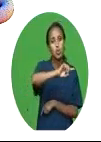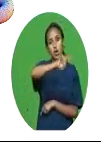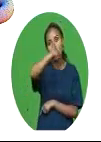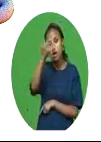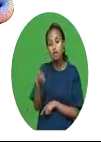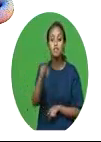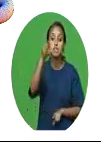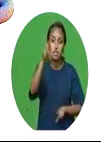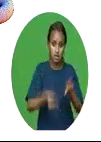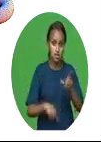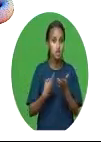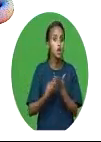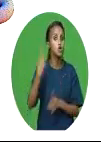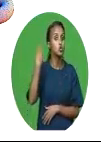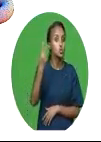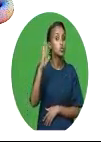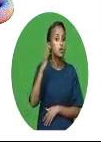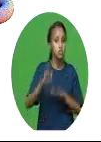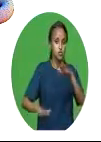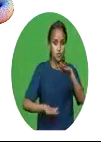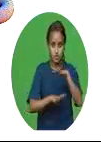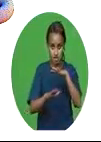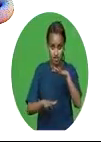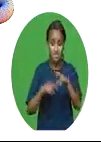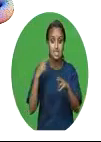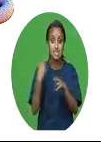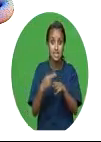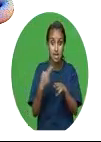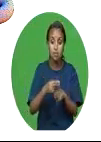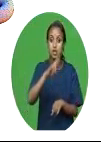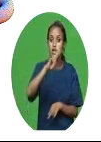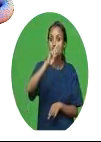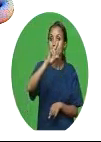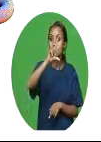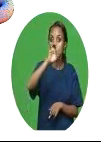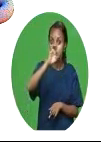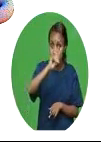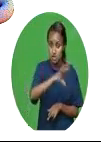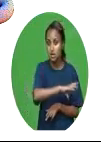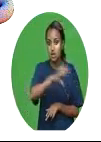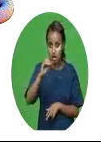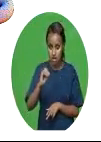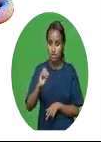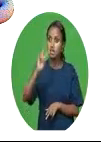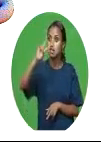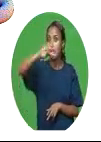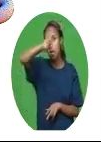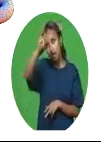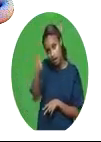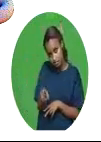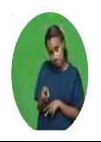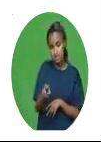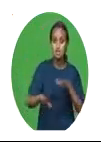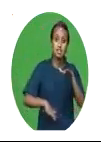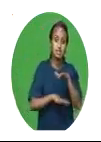line. There are two types of surface, namely ruled surfaces and double curved